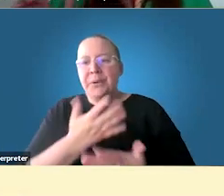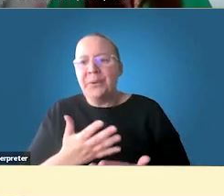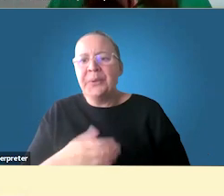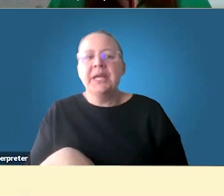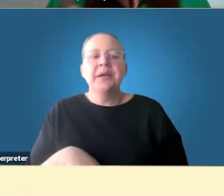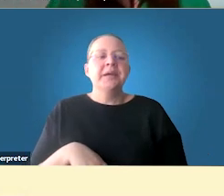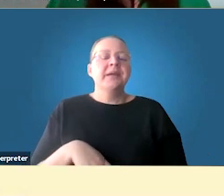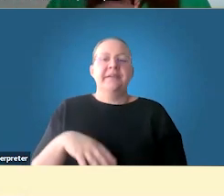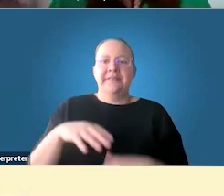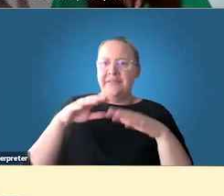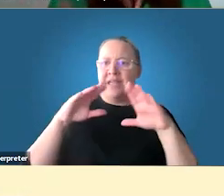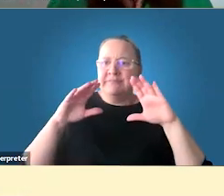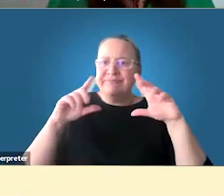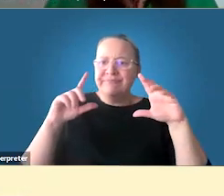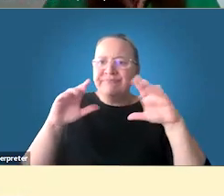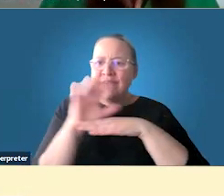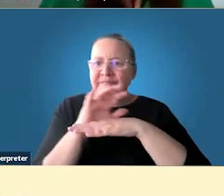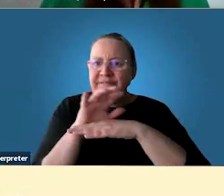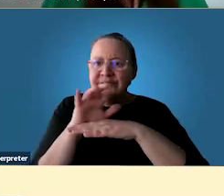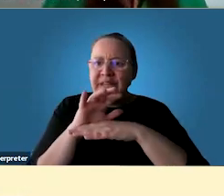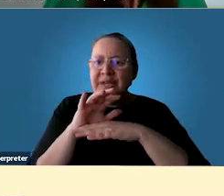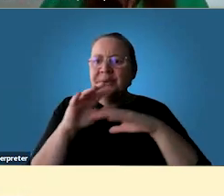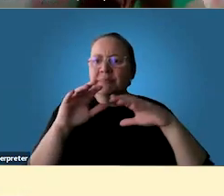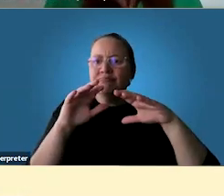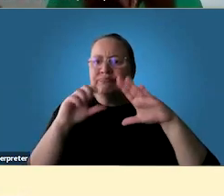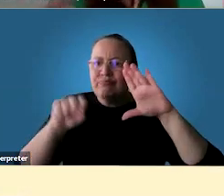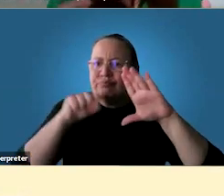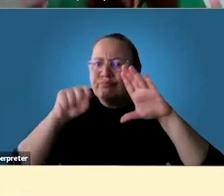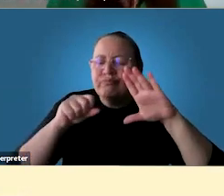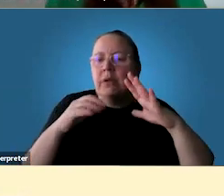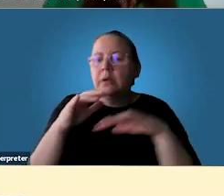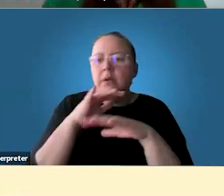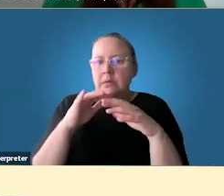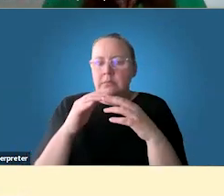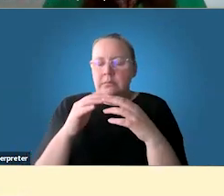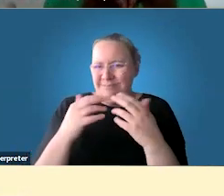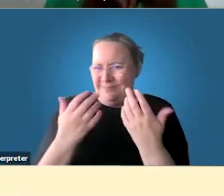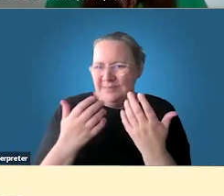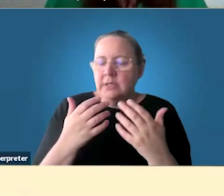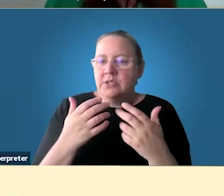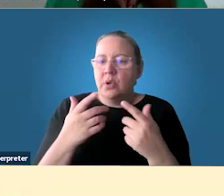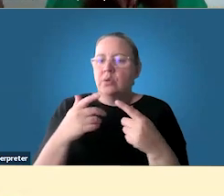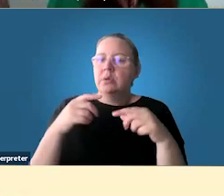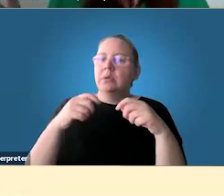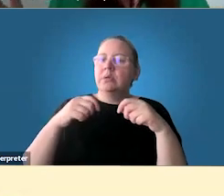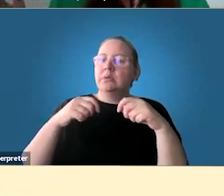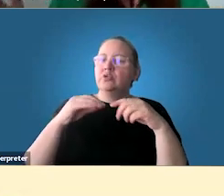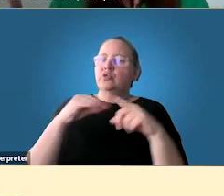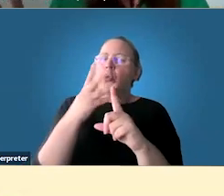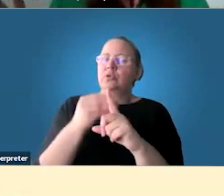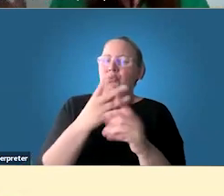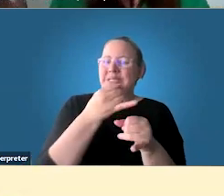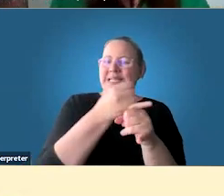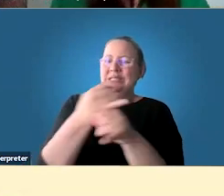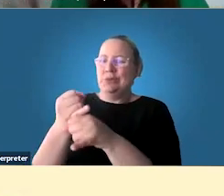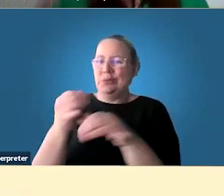a filmmaker, we had folks from across cultural institutions as well to